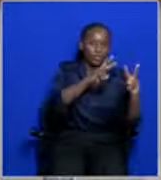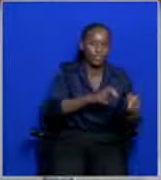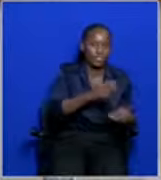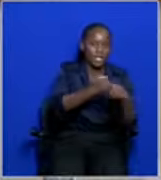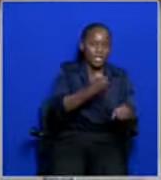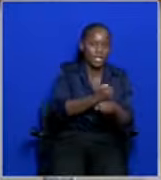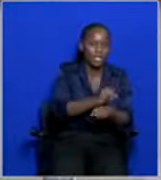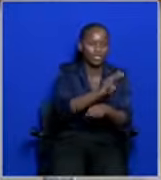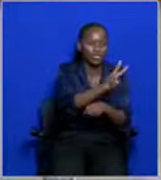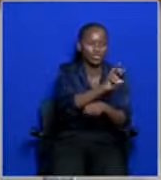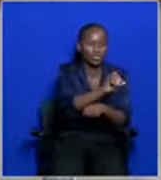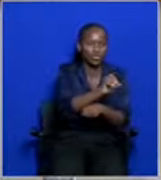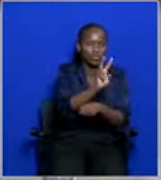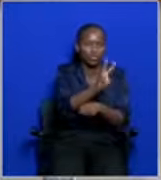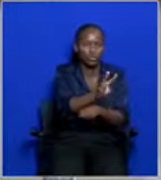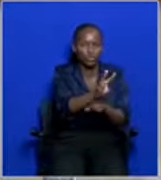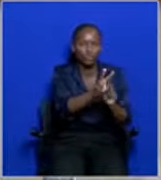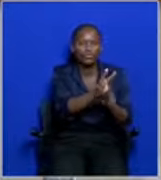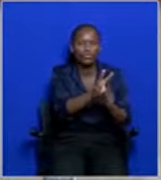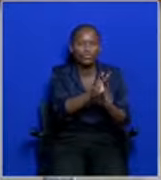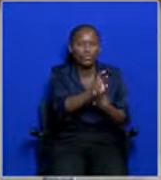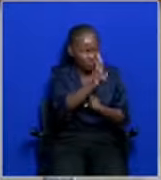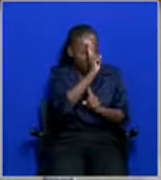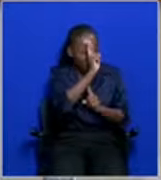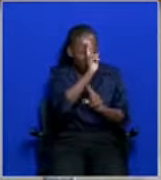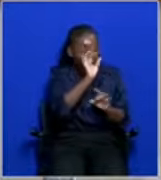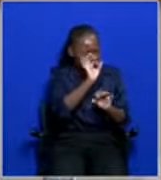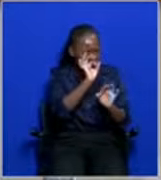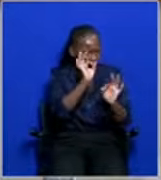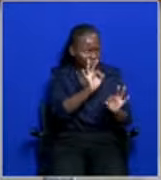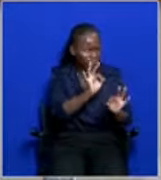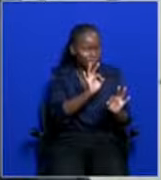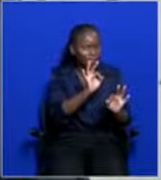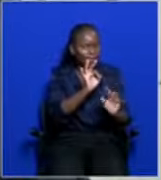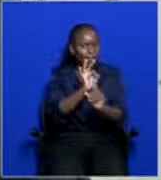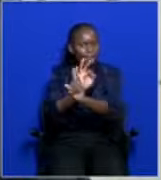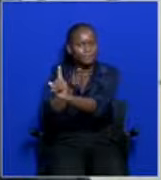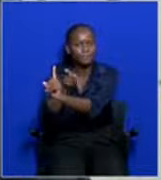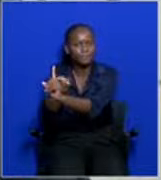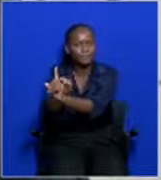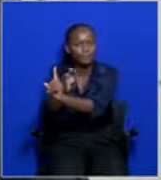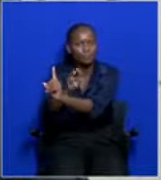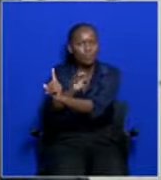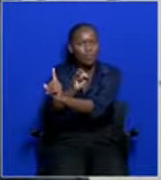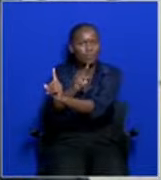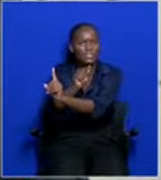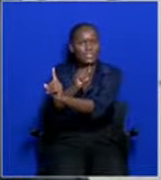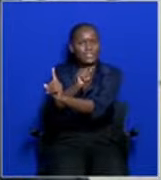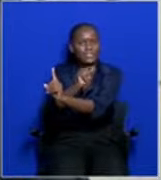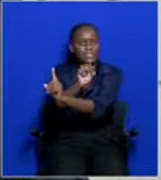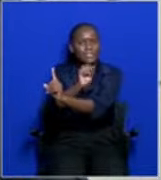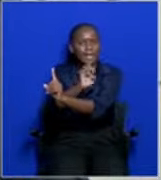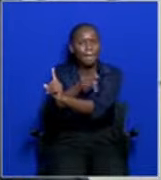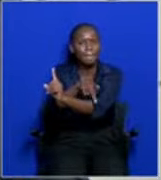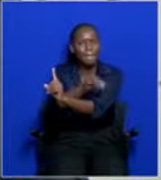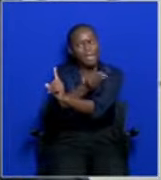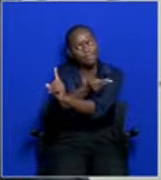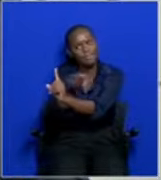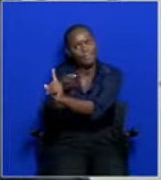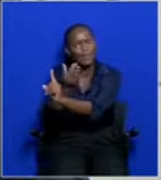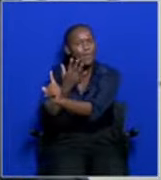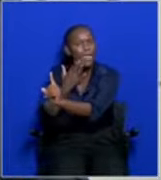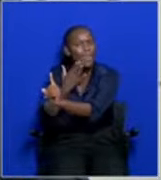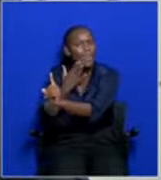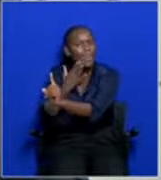2023. In 2023? Yeah. Immediately when incident happened is when they come knocking to our doors and